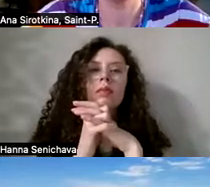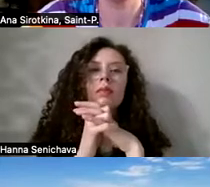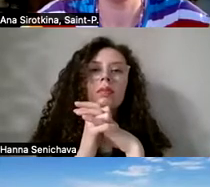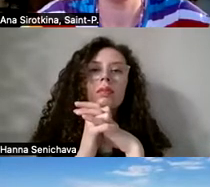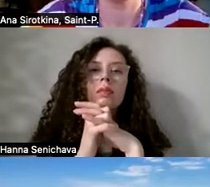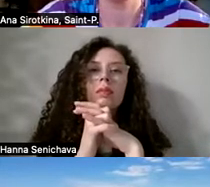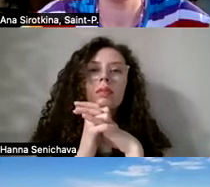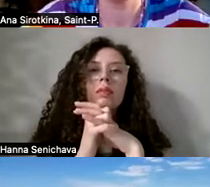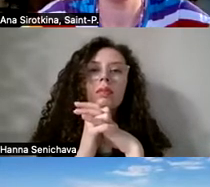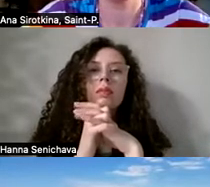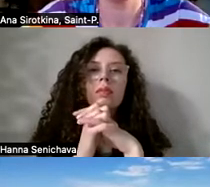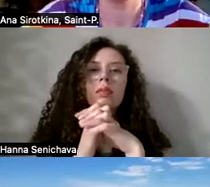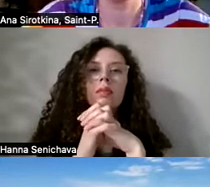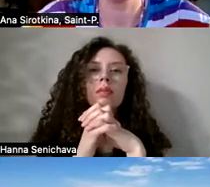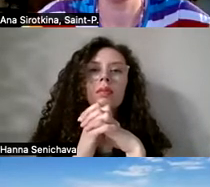think that there's